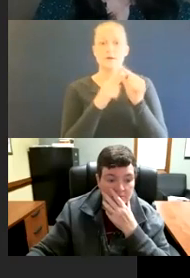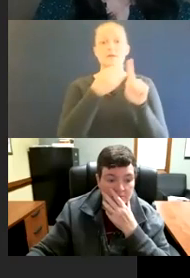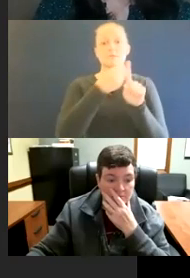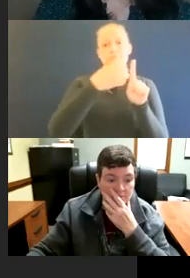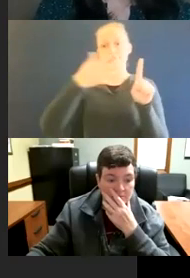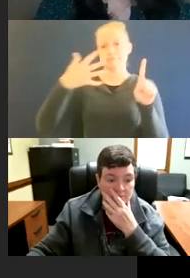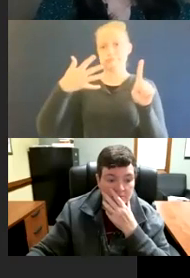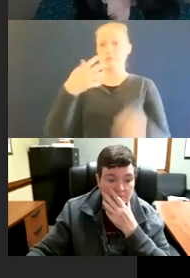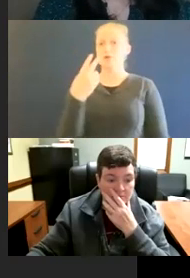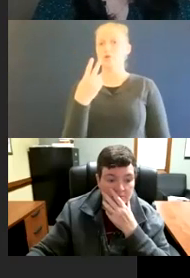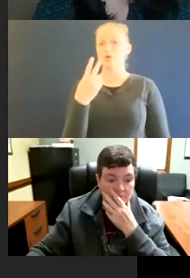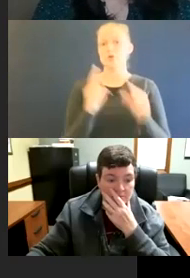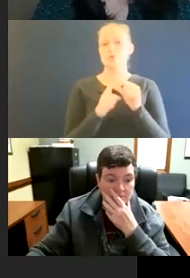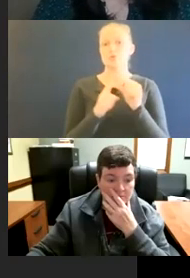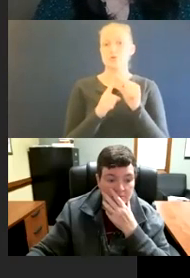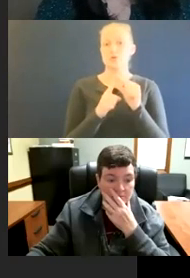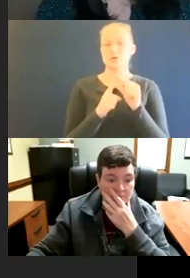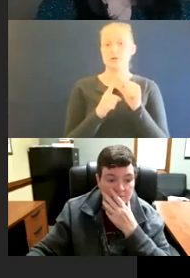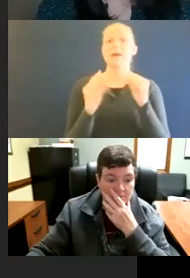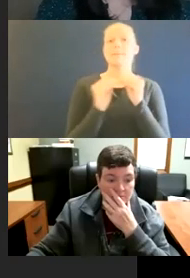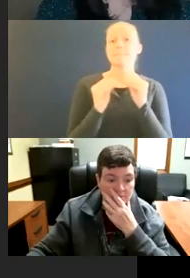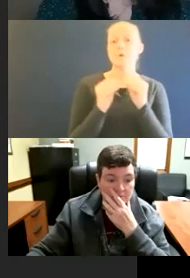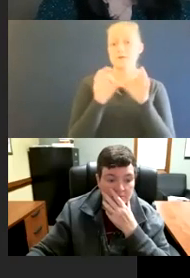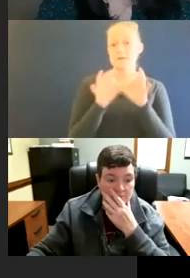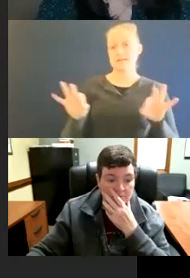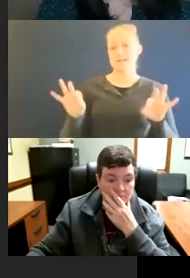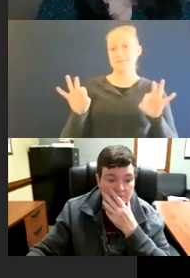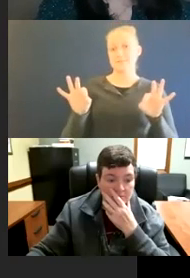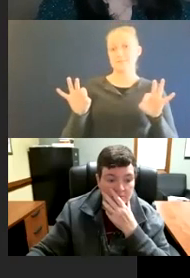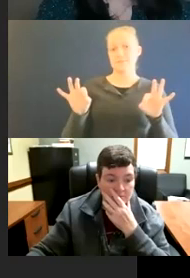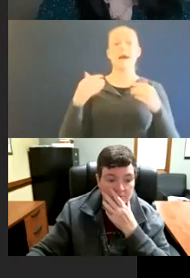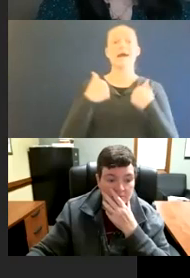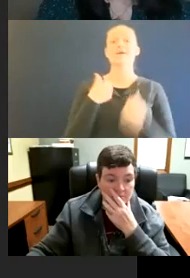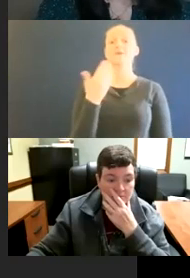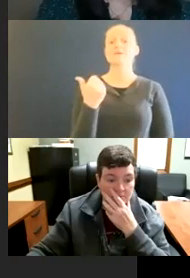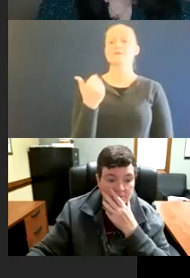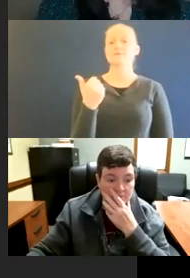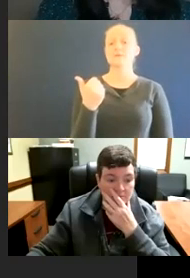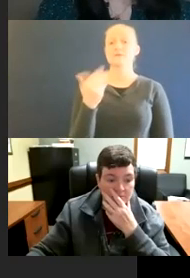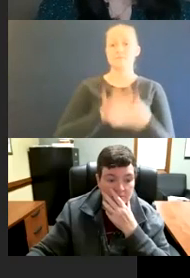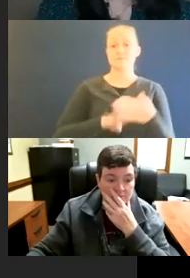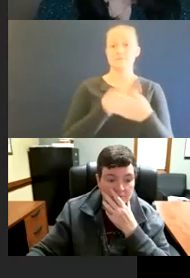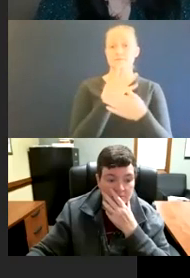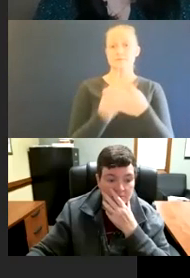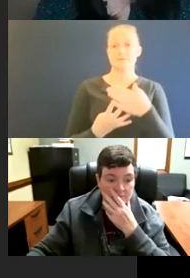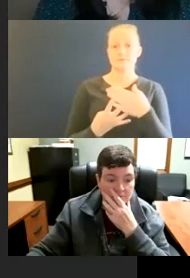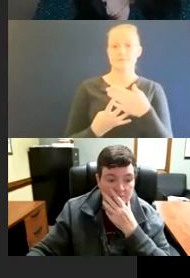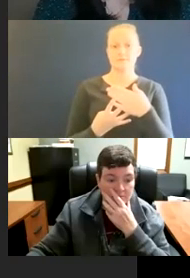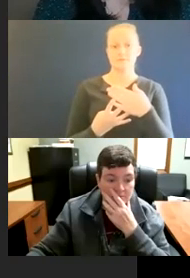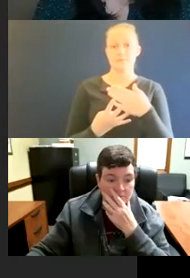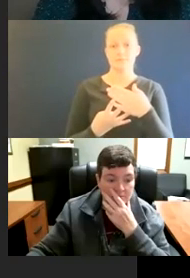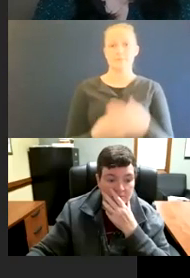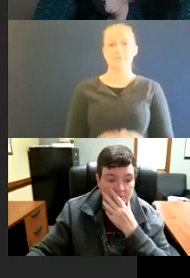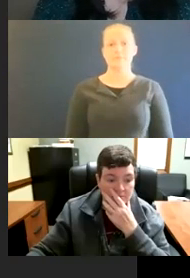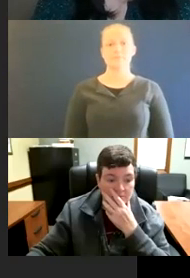then to longer phrases. So these charts, there are 15 of these here in this document, and they